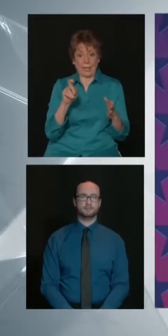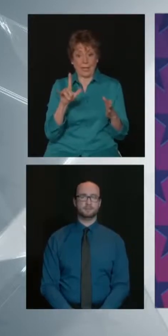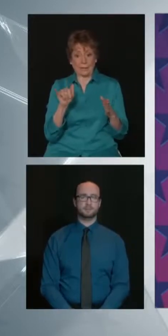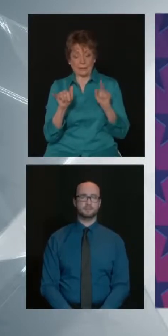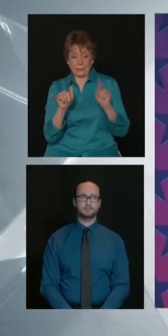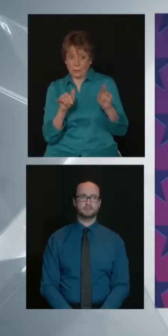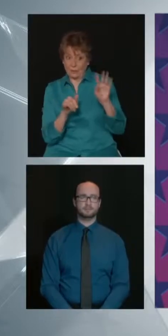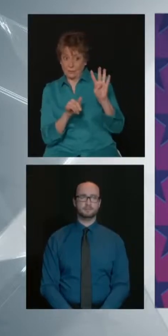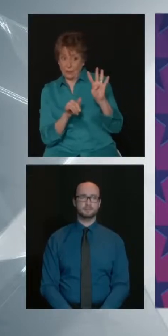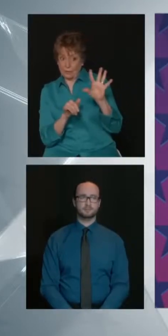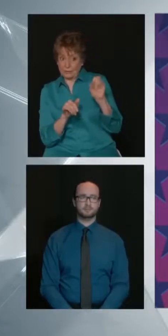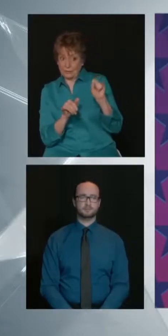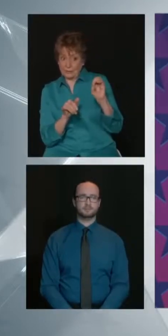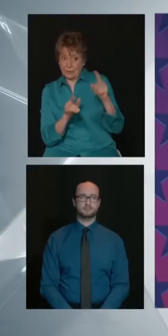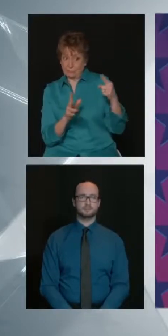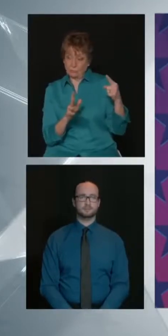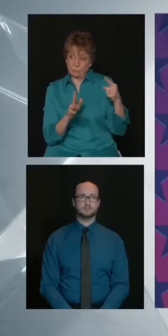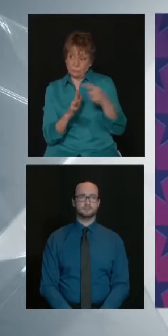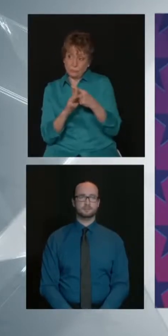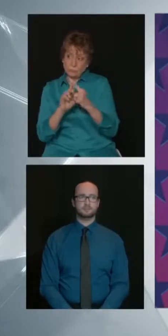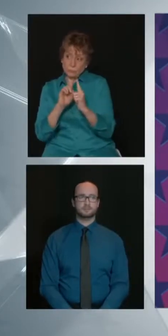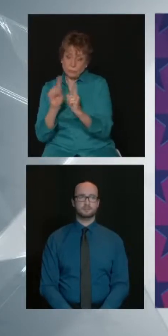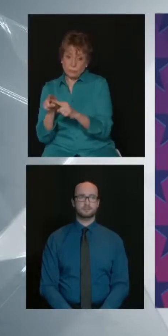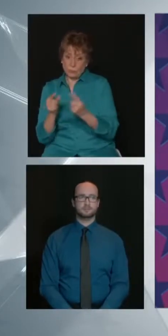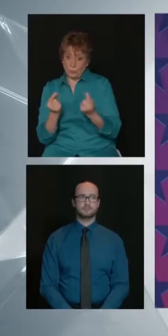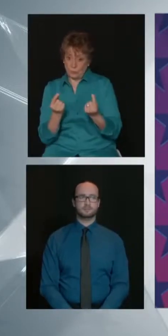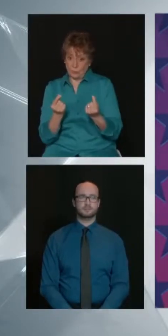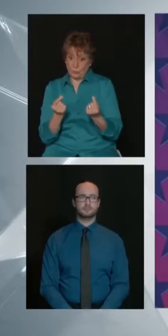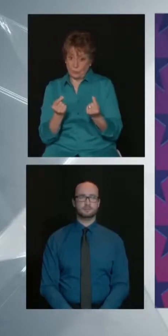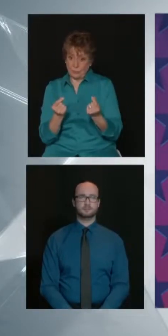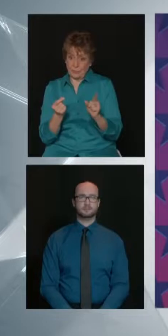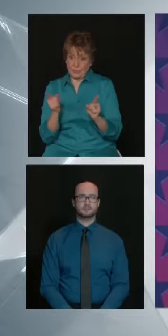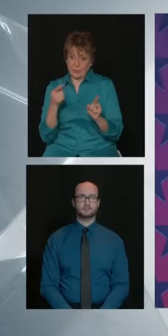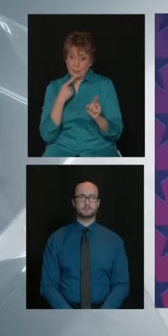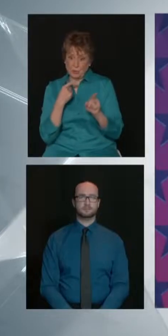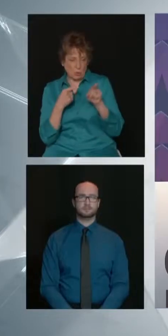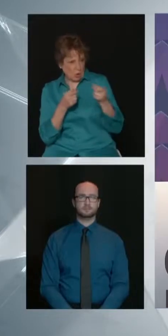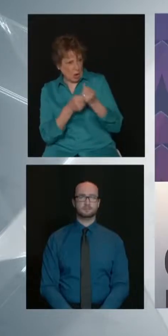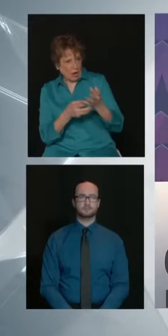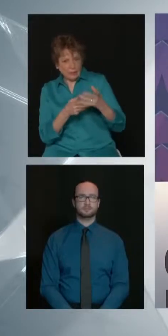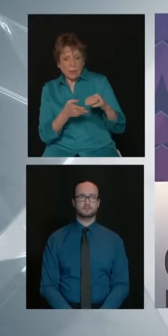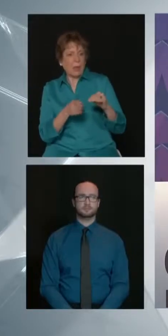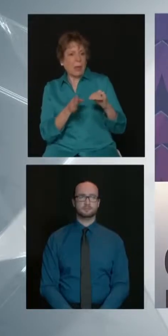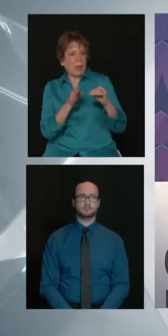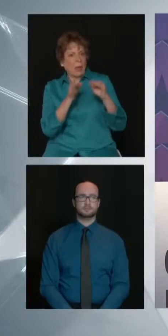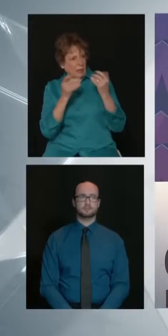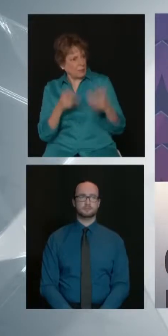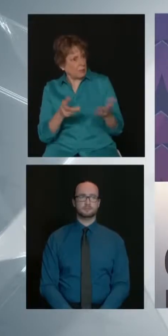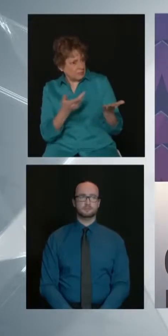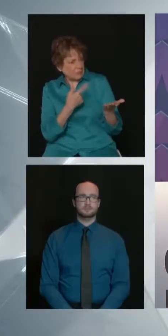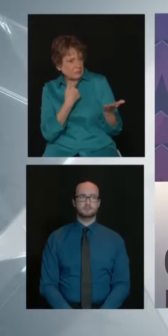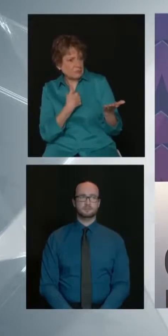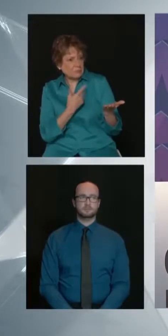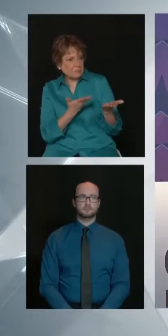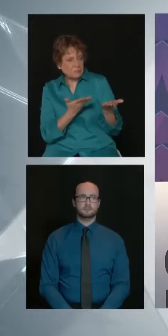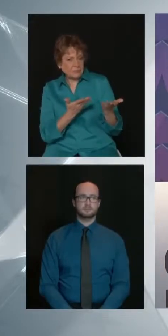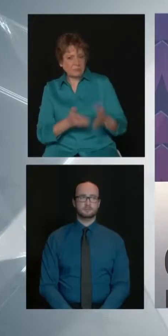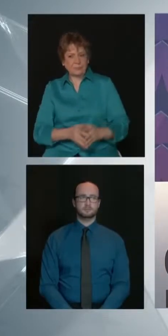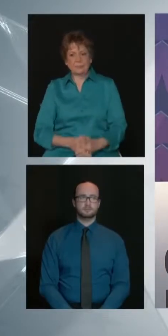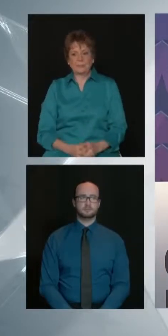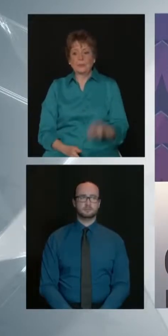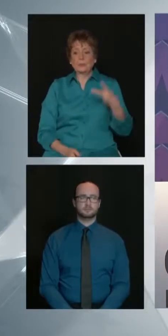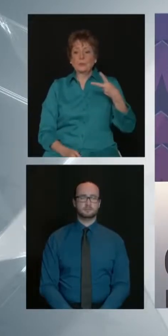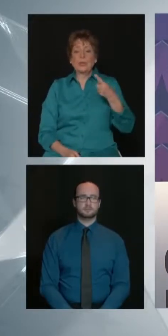heard, I heard that you caused this. Well, two and a half years ago, we went through something unprecedented. You know,